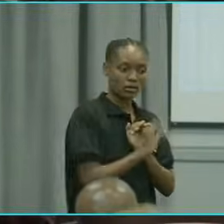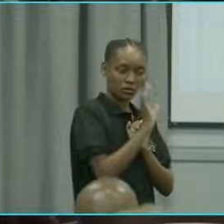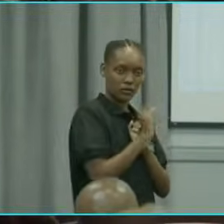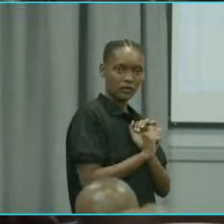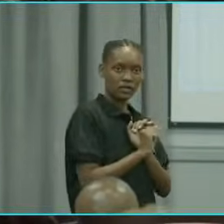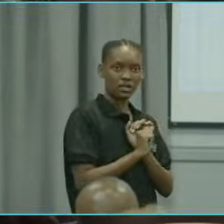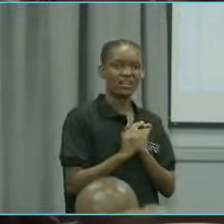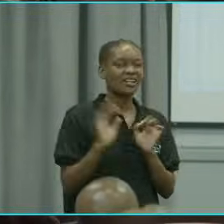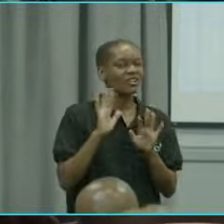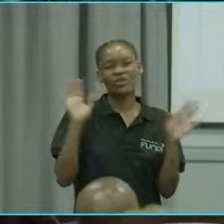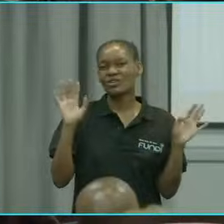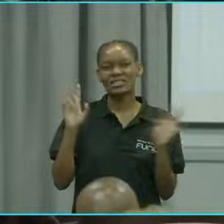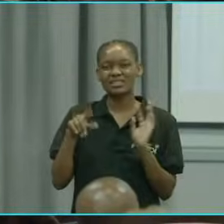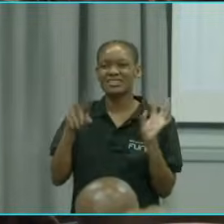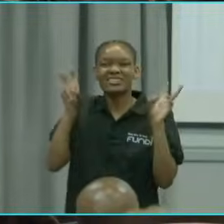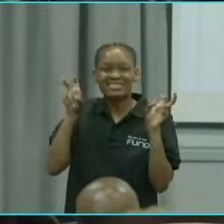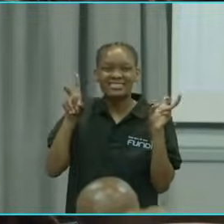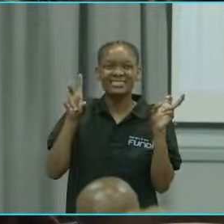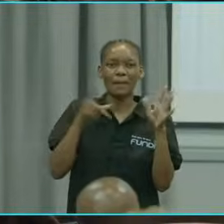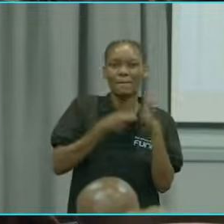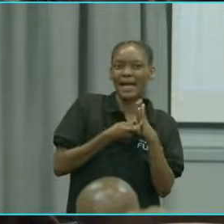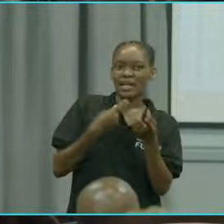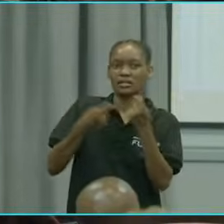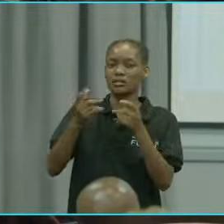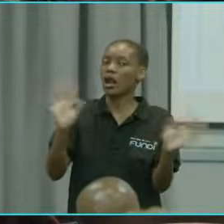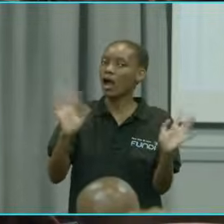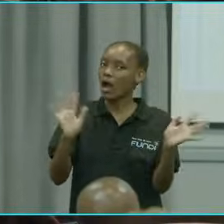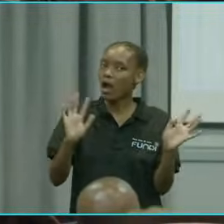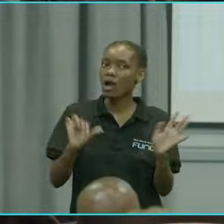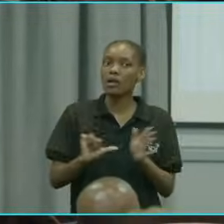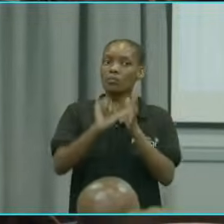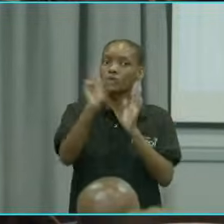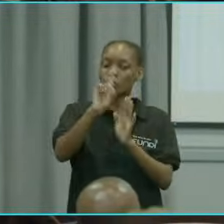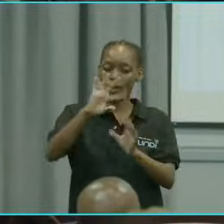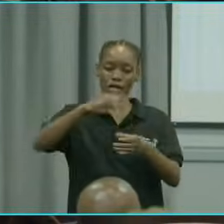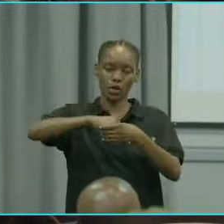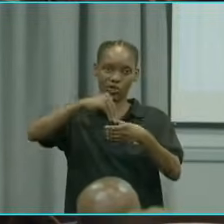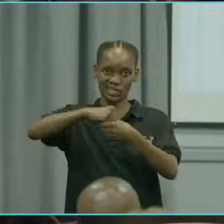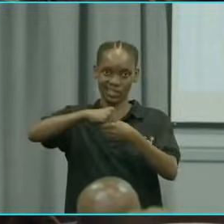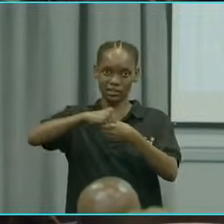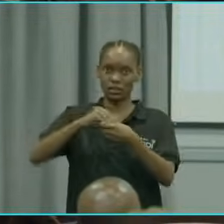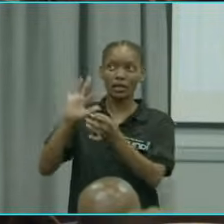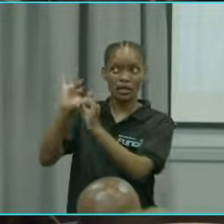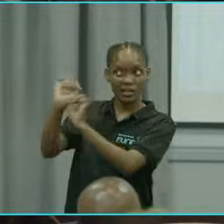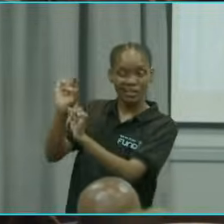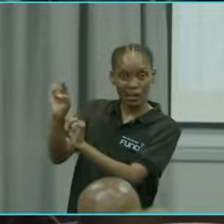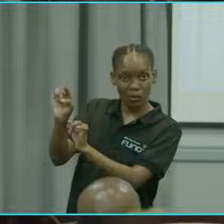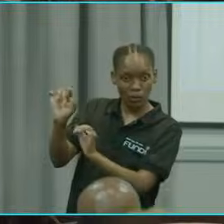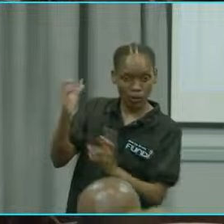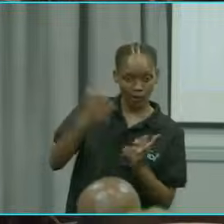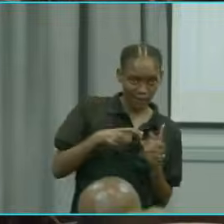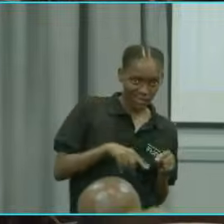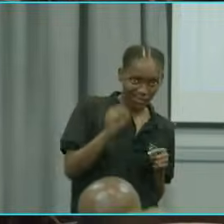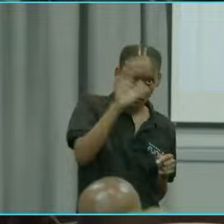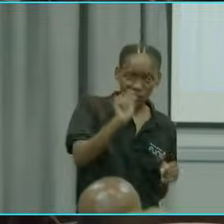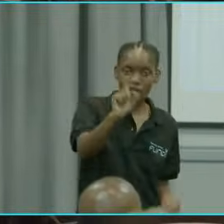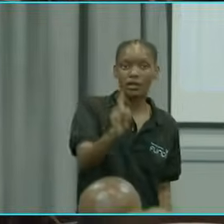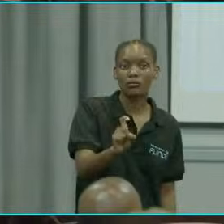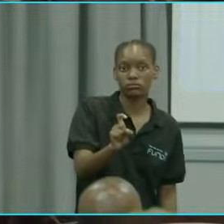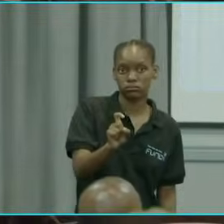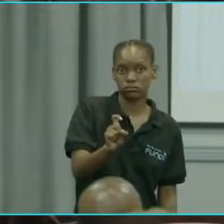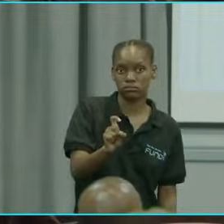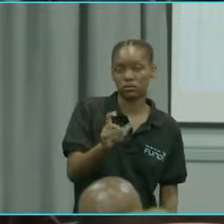selling, but it's about the context. Does the context suit South Africa? To what extent also do we